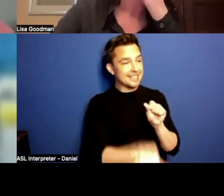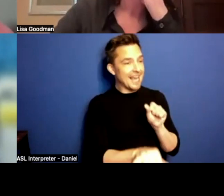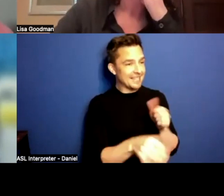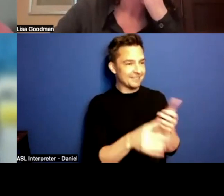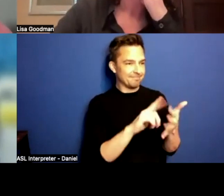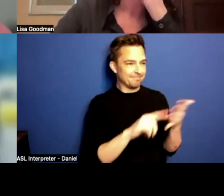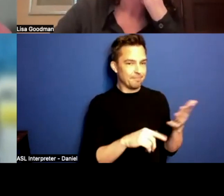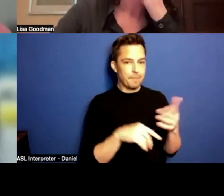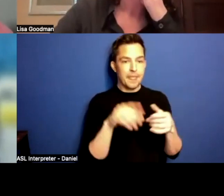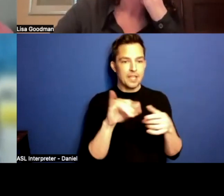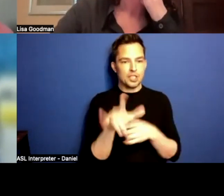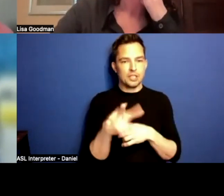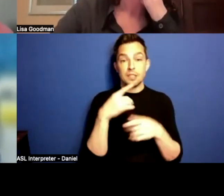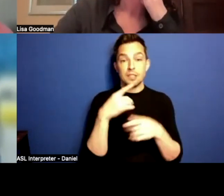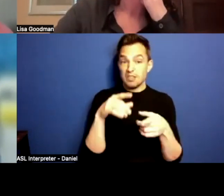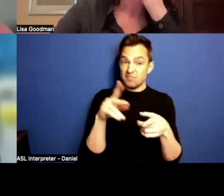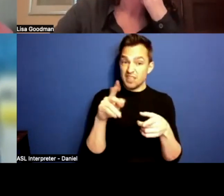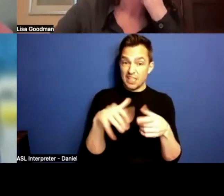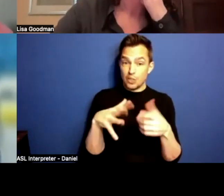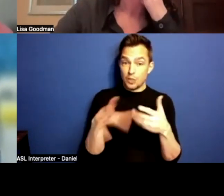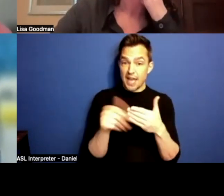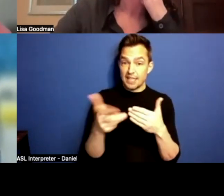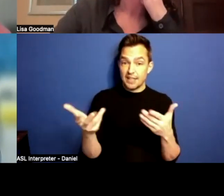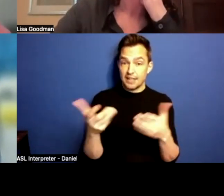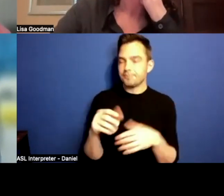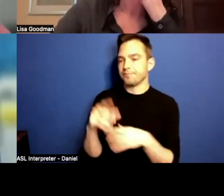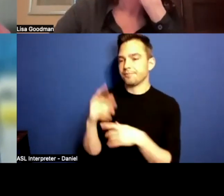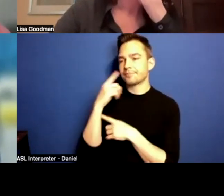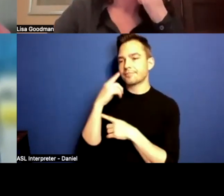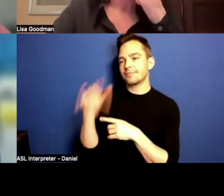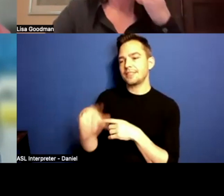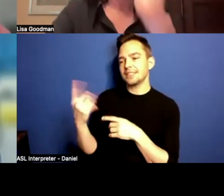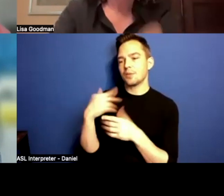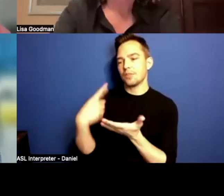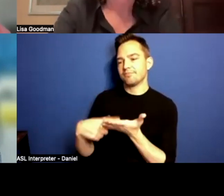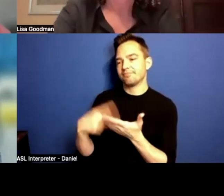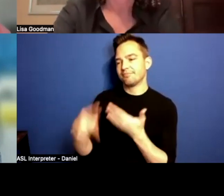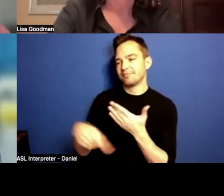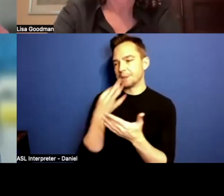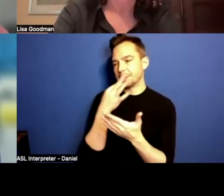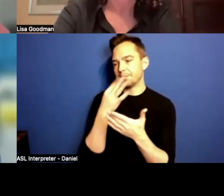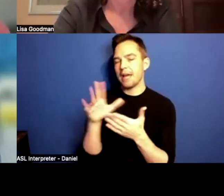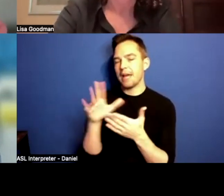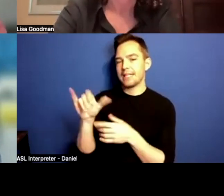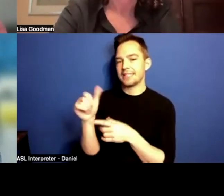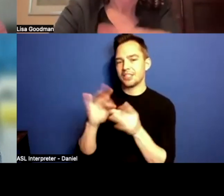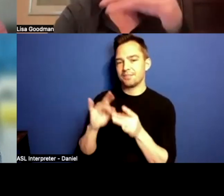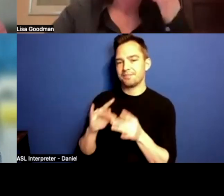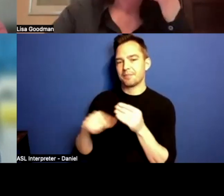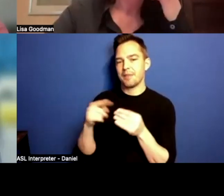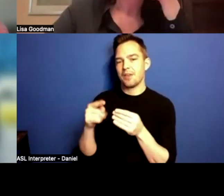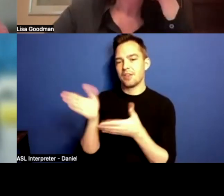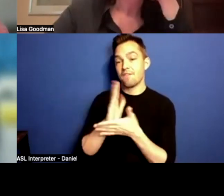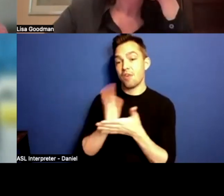Kelly, did you want to add to that? I think it's something we'll get to, but one thing, Lisa, when she was talking about the